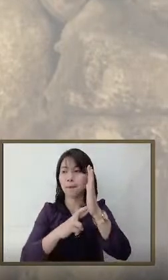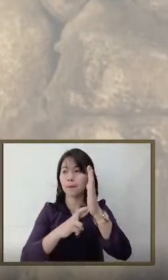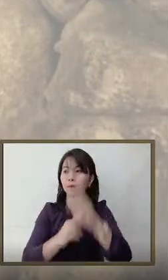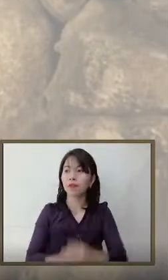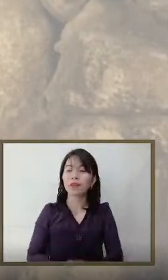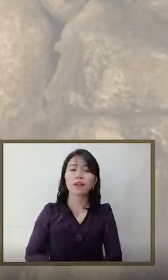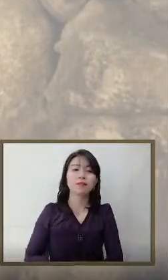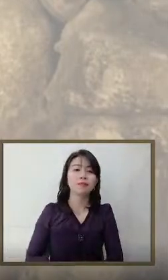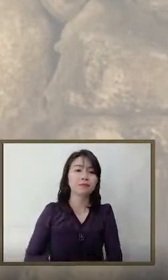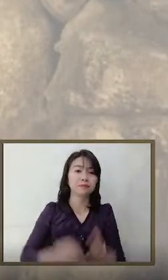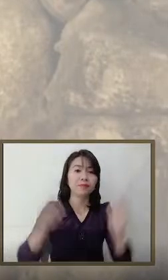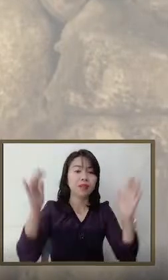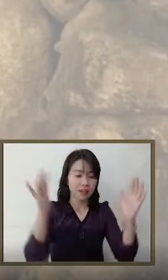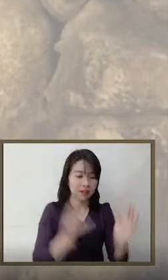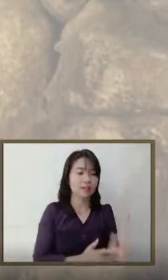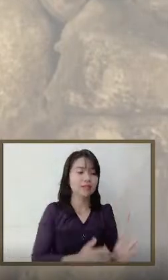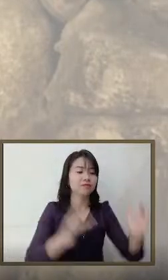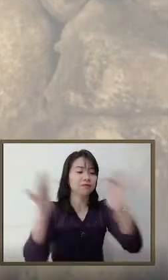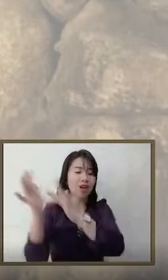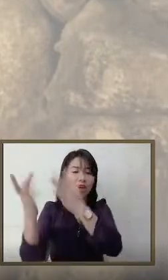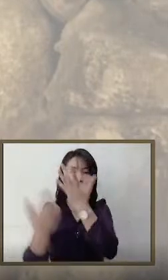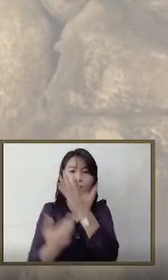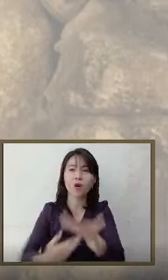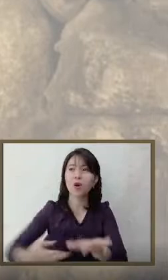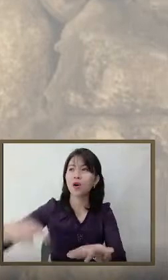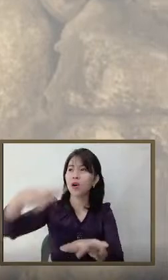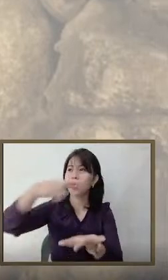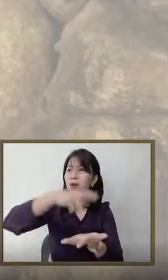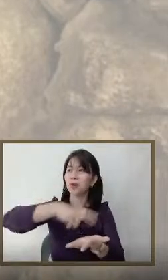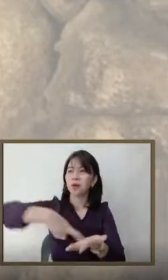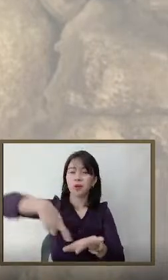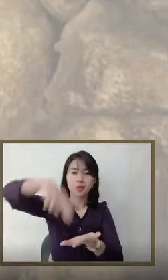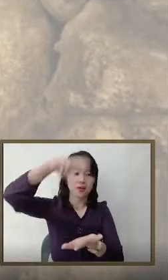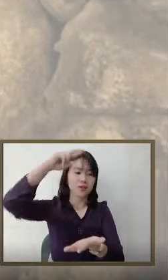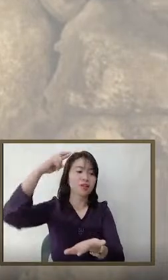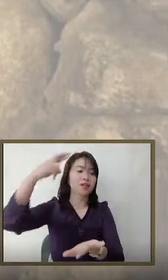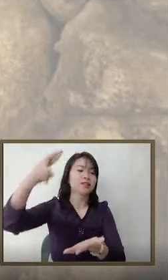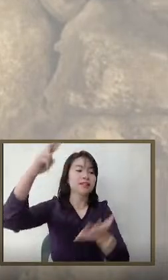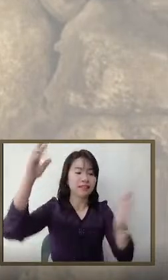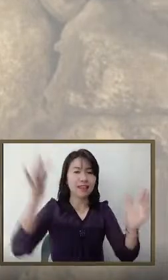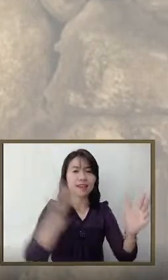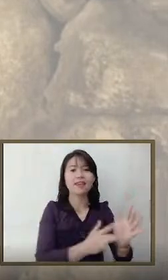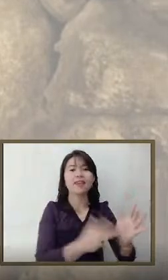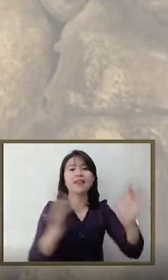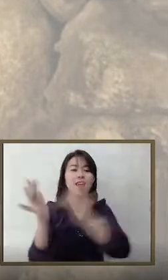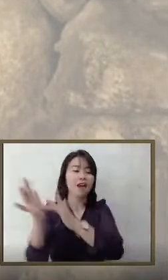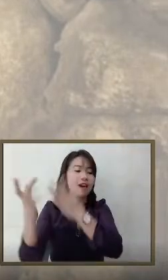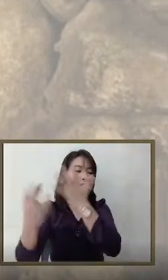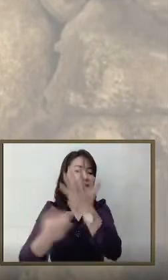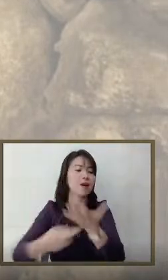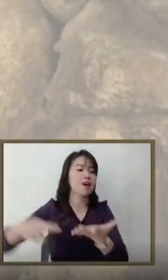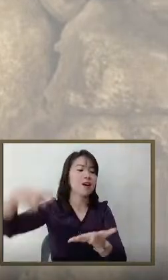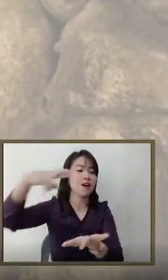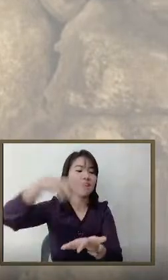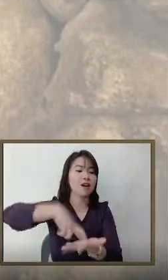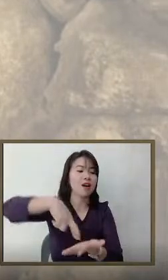reign. Do you believe that? Amen. He arose, everybody sing, he